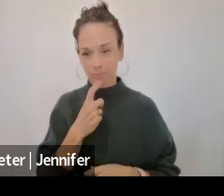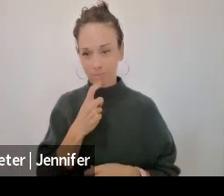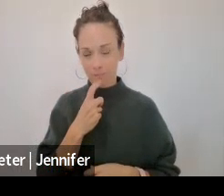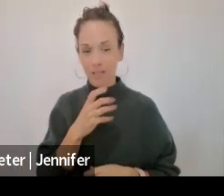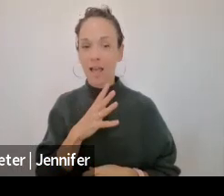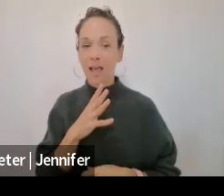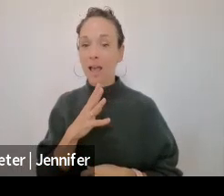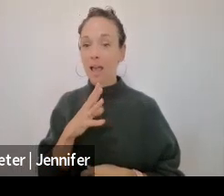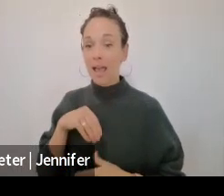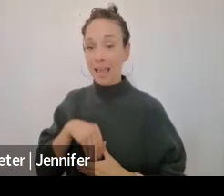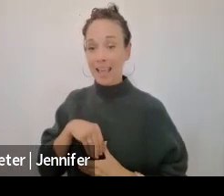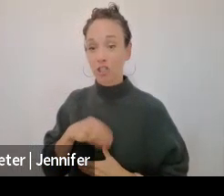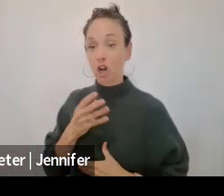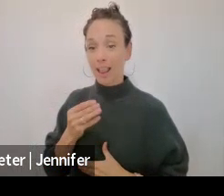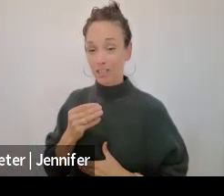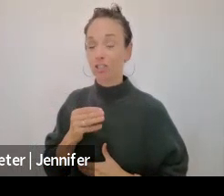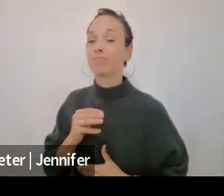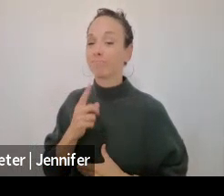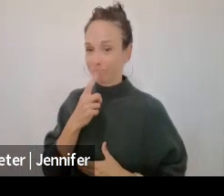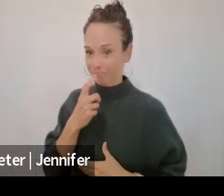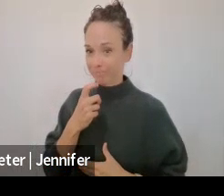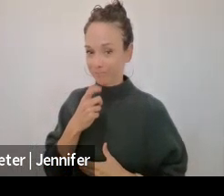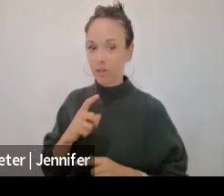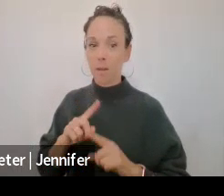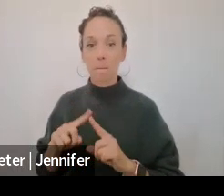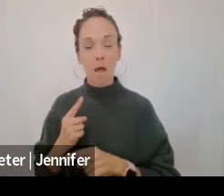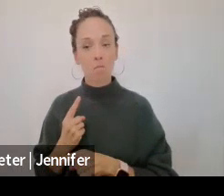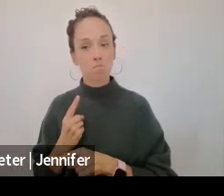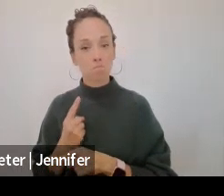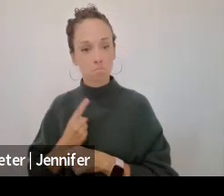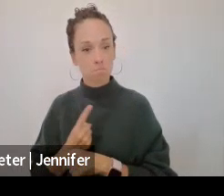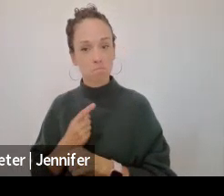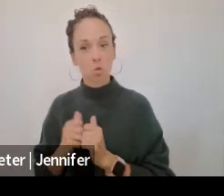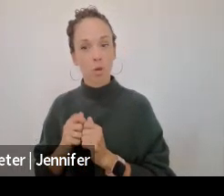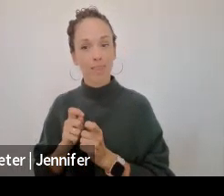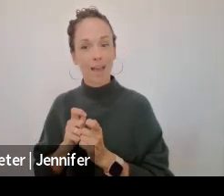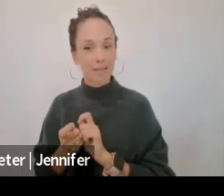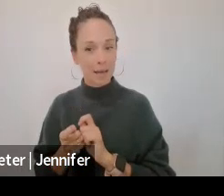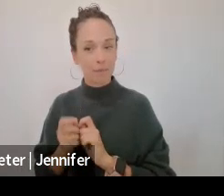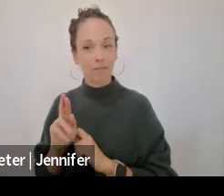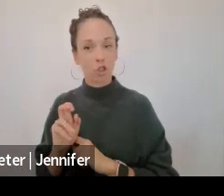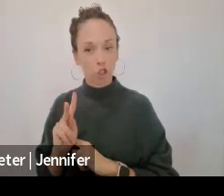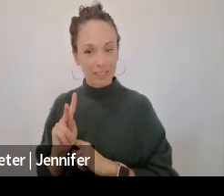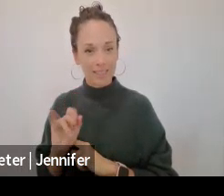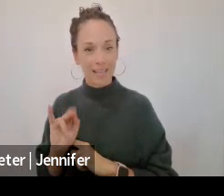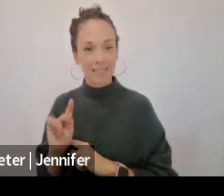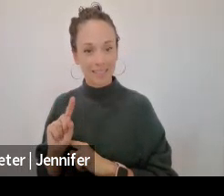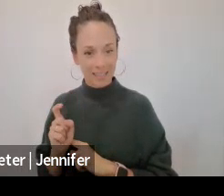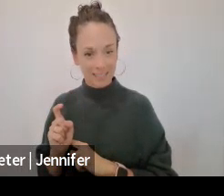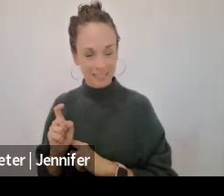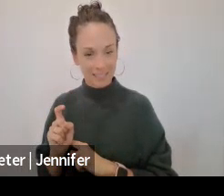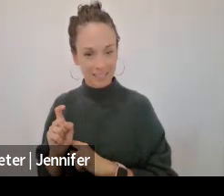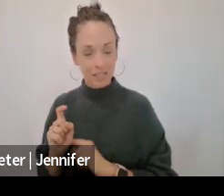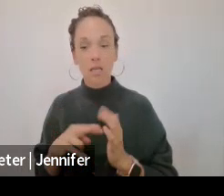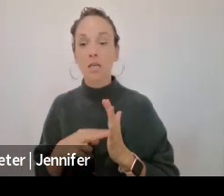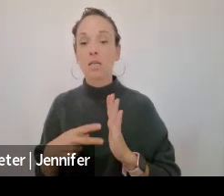internalizing behavior, but not is exhibiting normal behavior in their adaptive risk index. We can